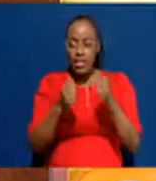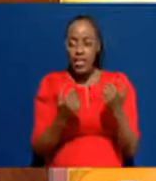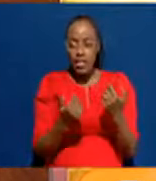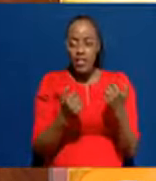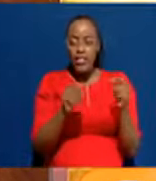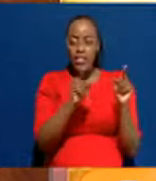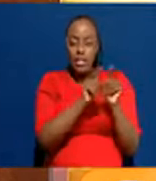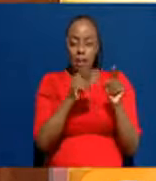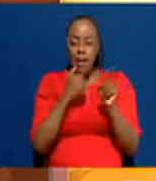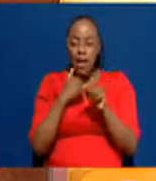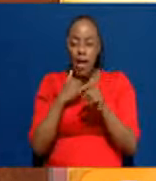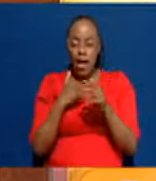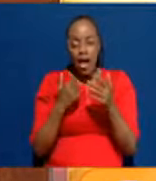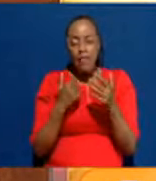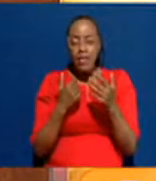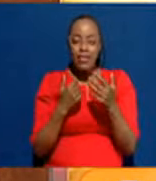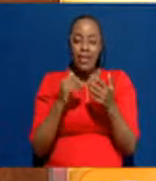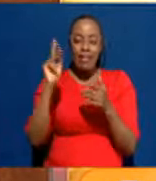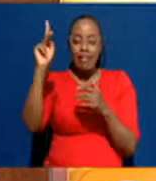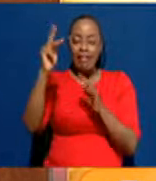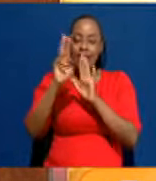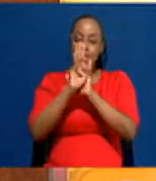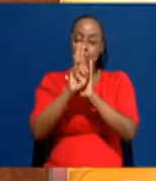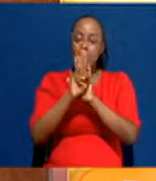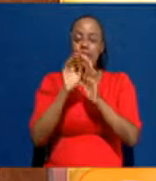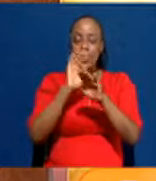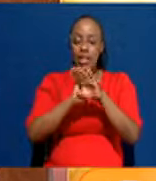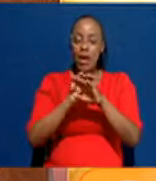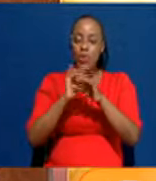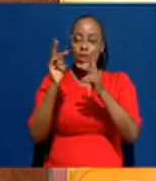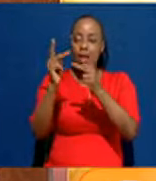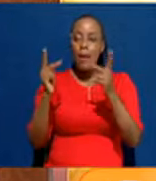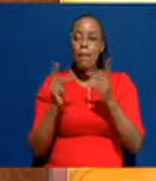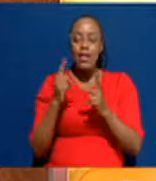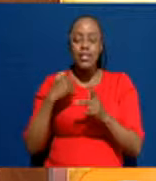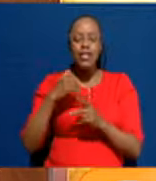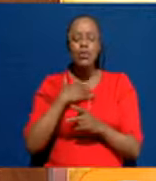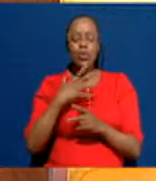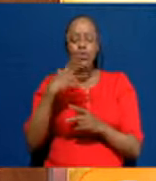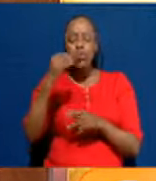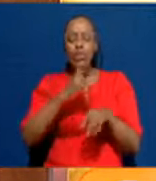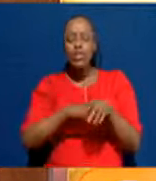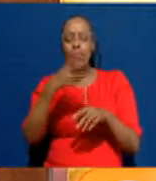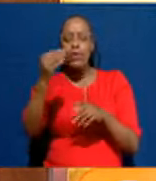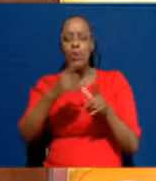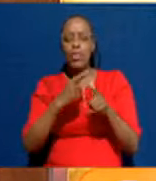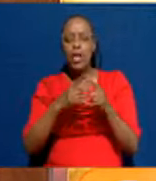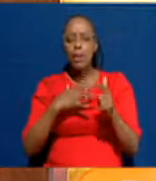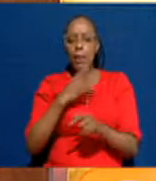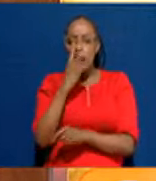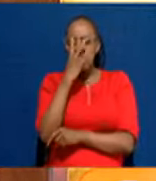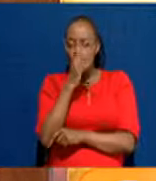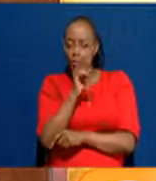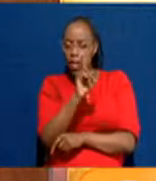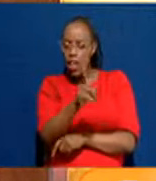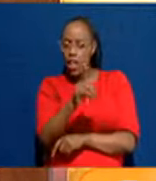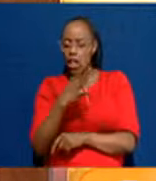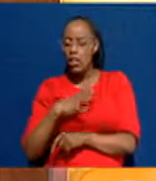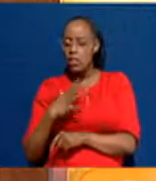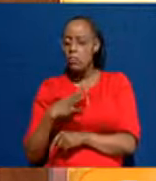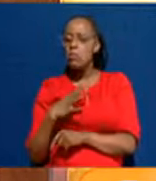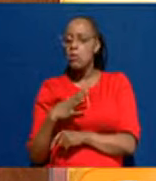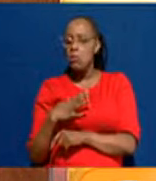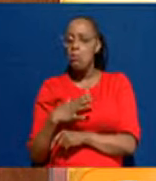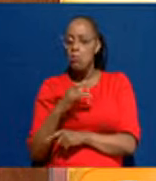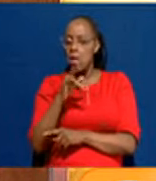tuweke mabia ya Kenya in a good place. So atutaki ukienda hiyo laini unaanza kushukiwa like,